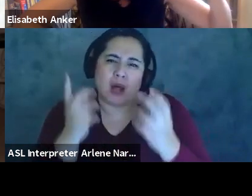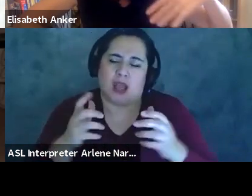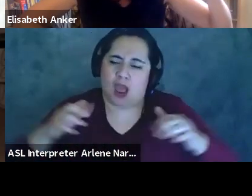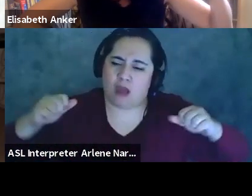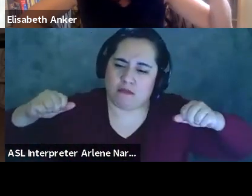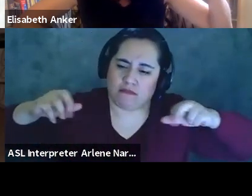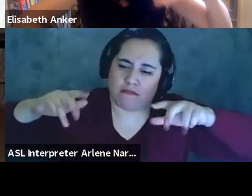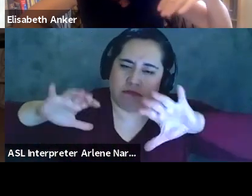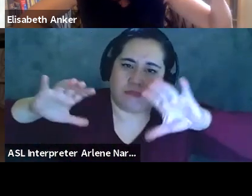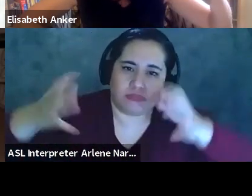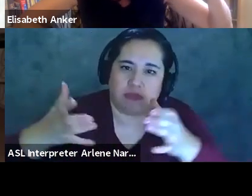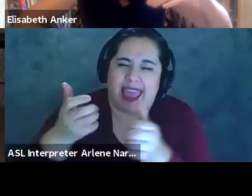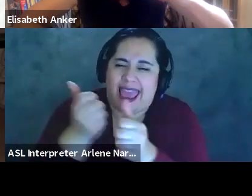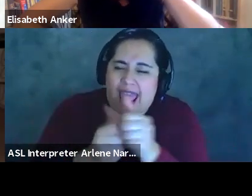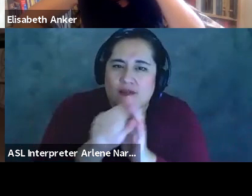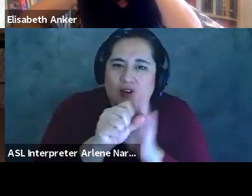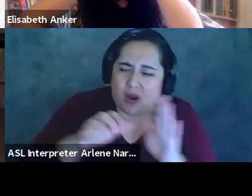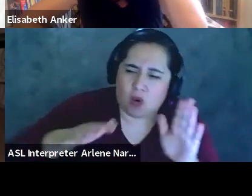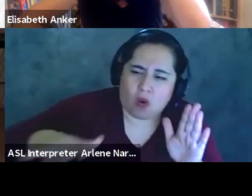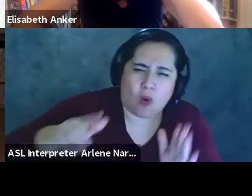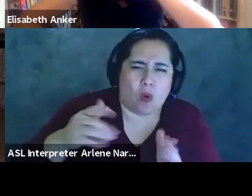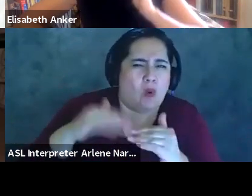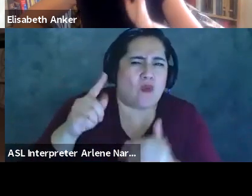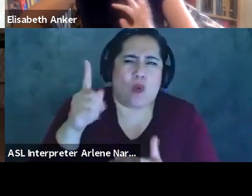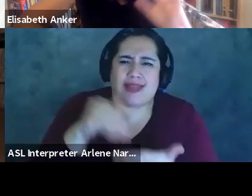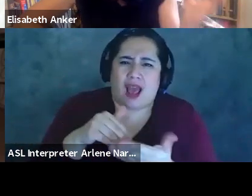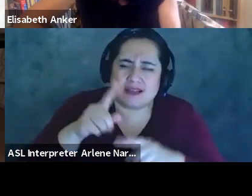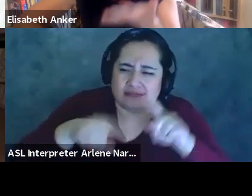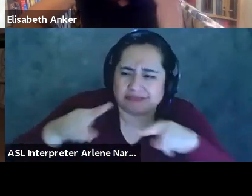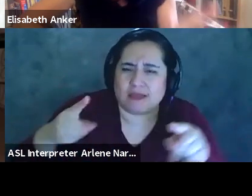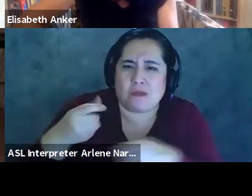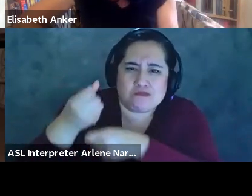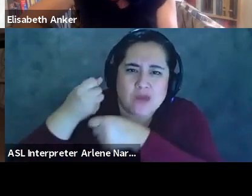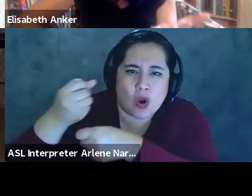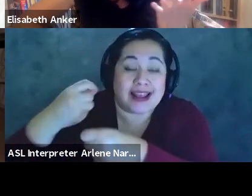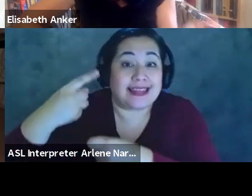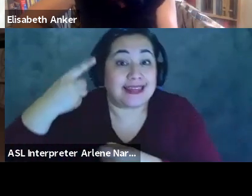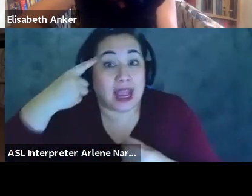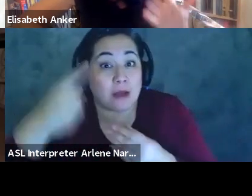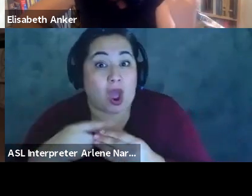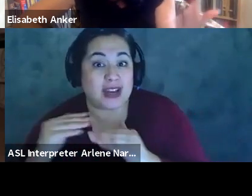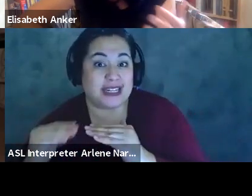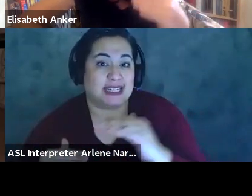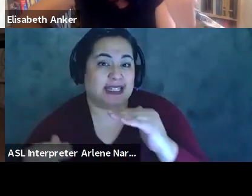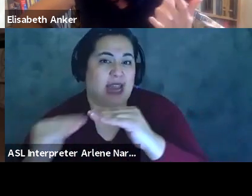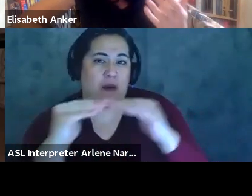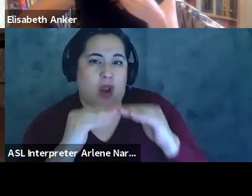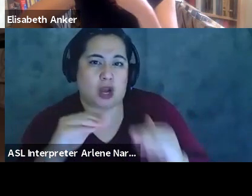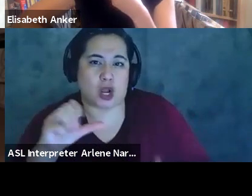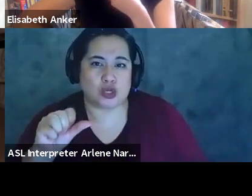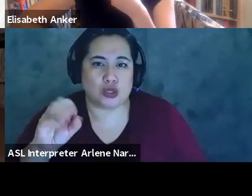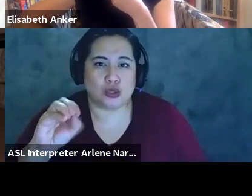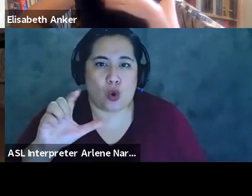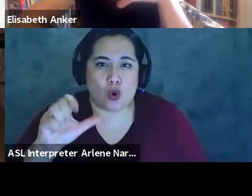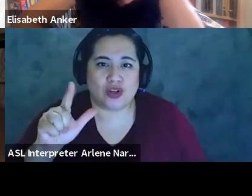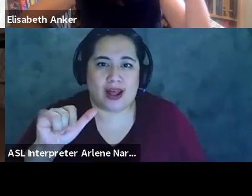United States, right? In every state, over 1,000 different protests. Thinking about the rise of the Democratic Socialist Project, which is also something